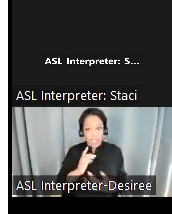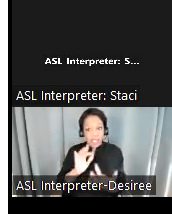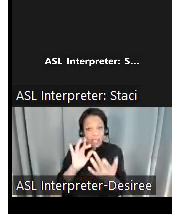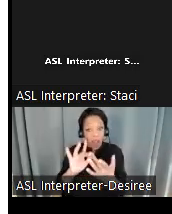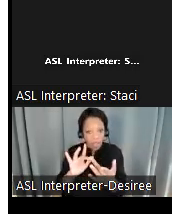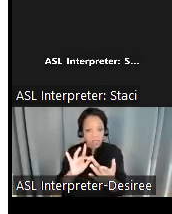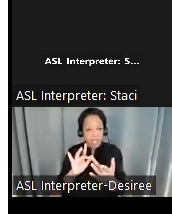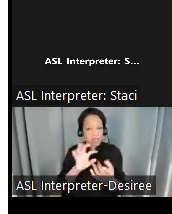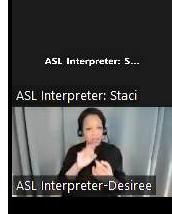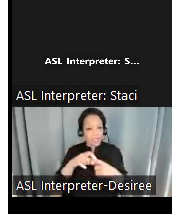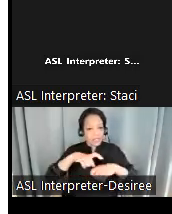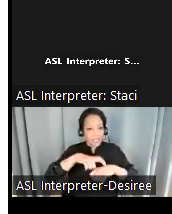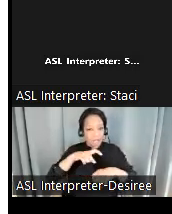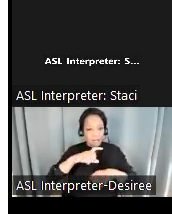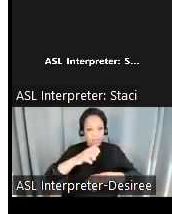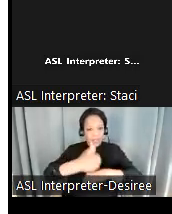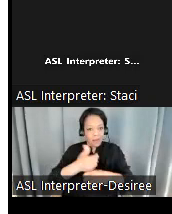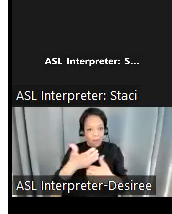step.